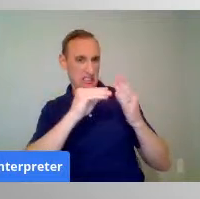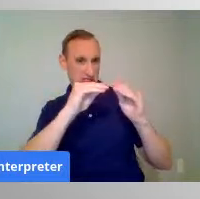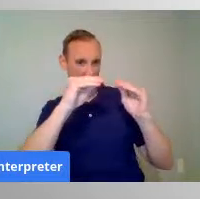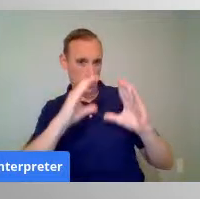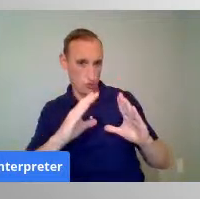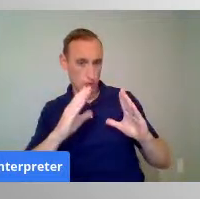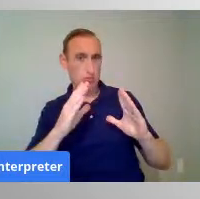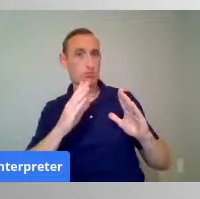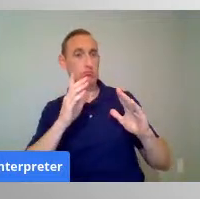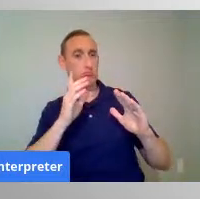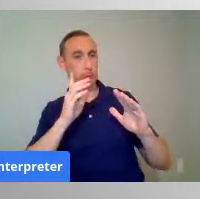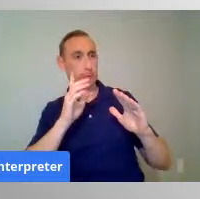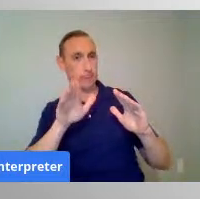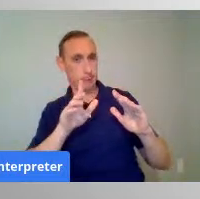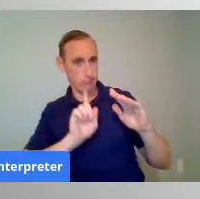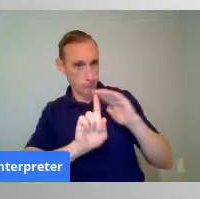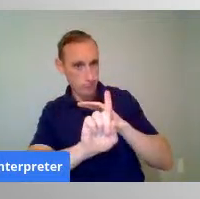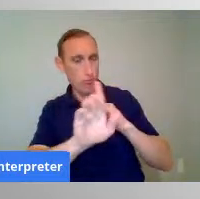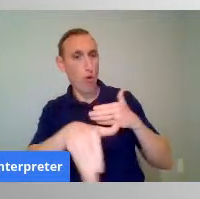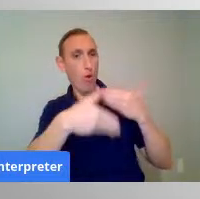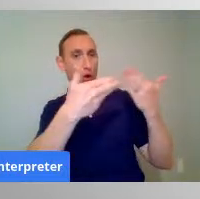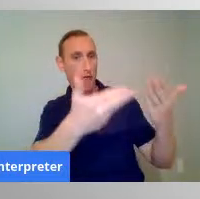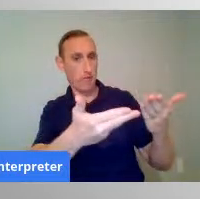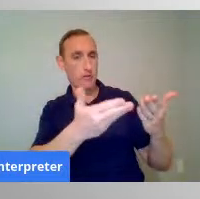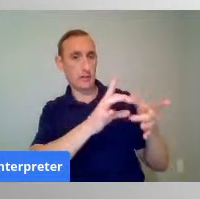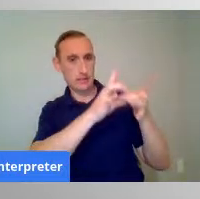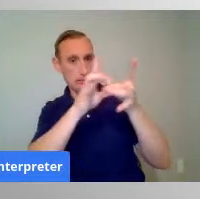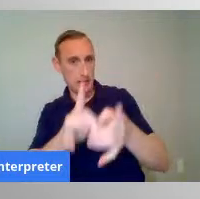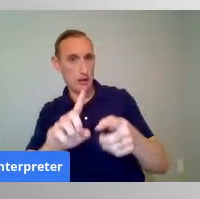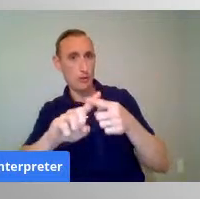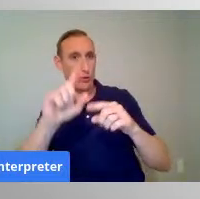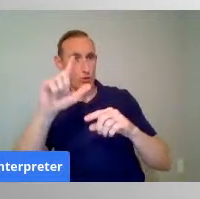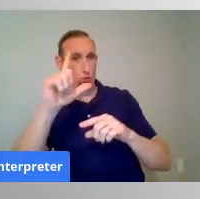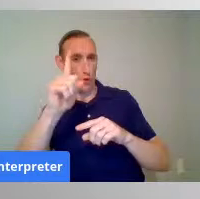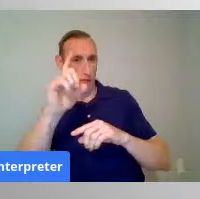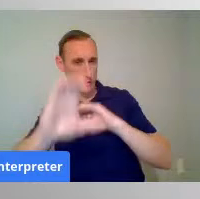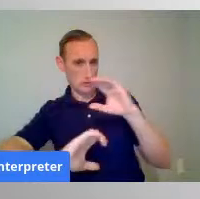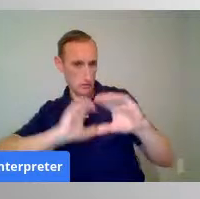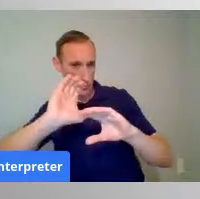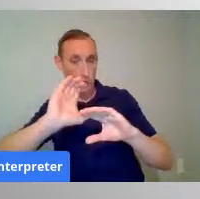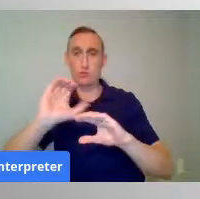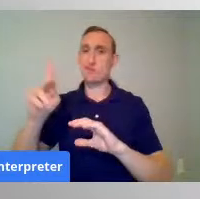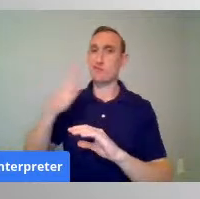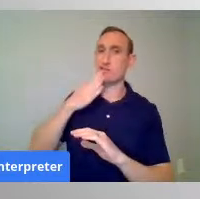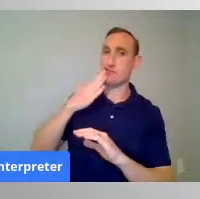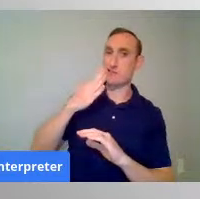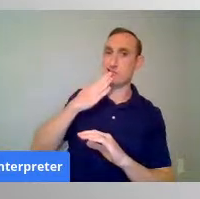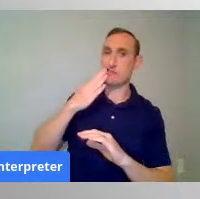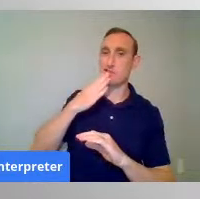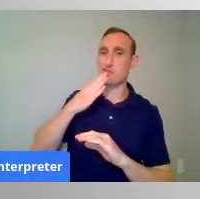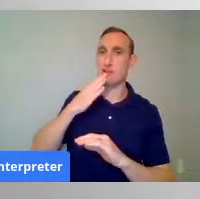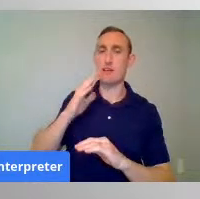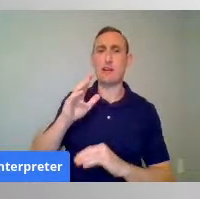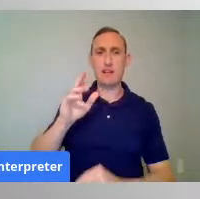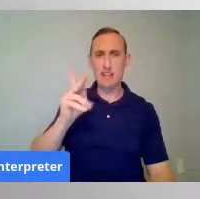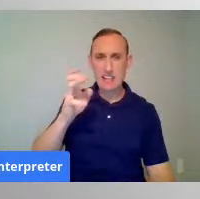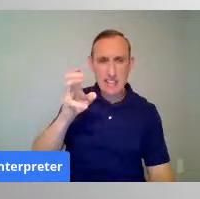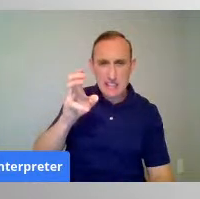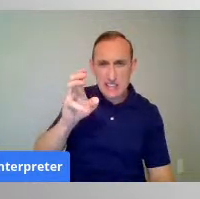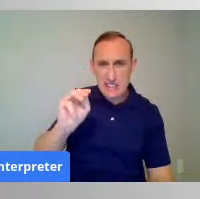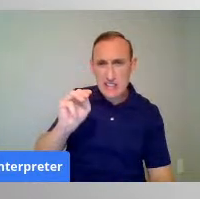century. Thank you. You're welcome. Tim Jensen asked a question in the